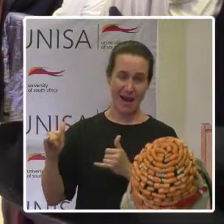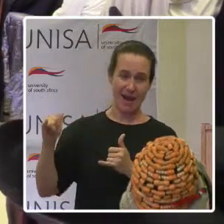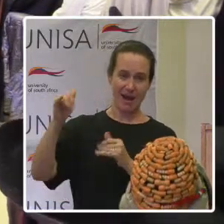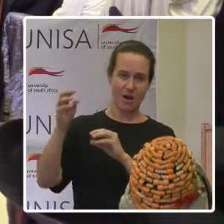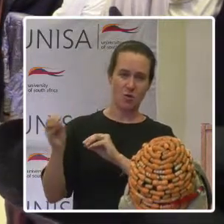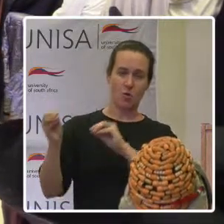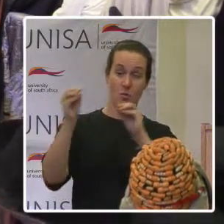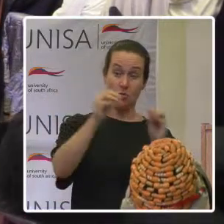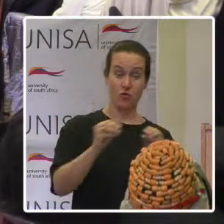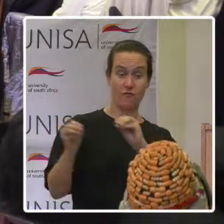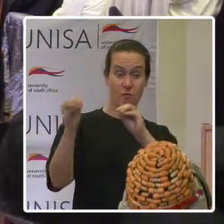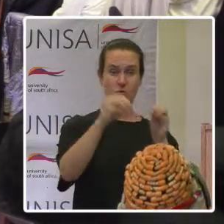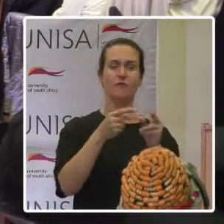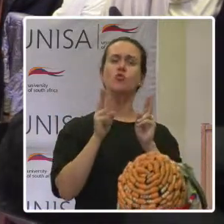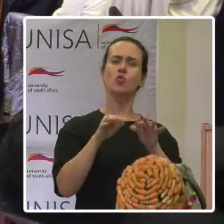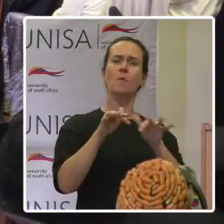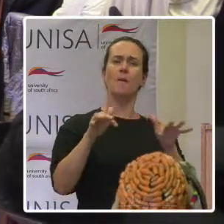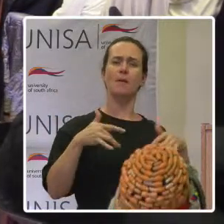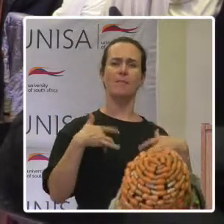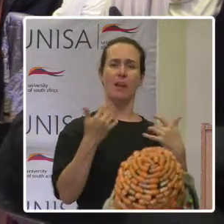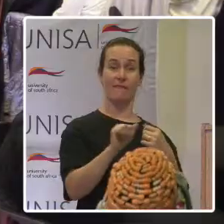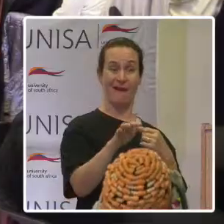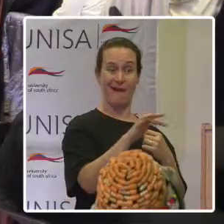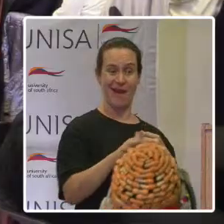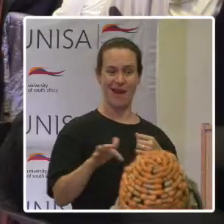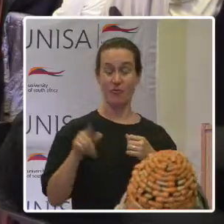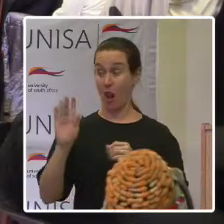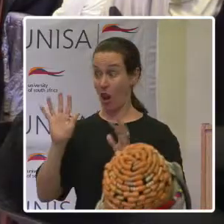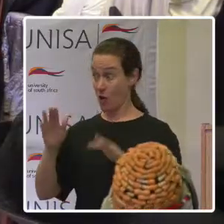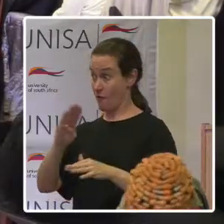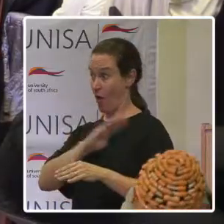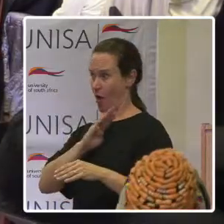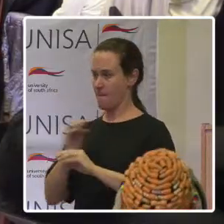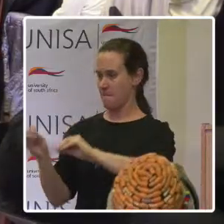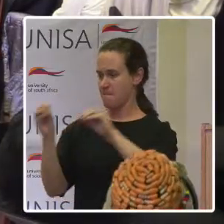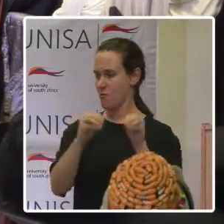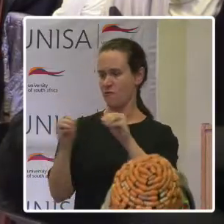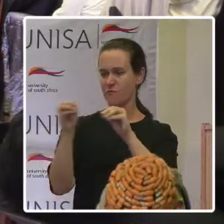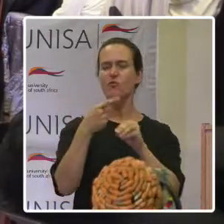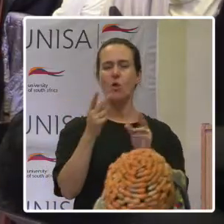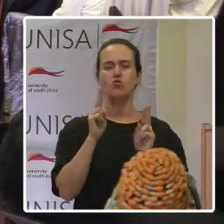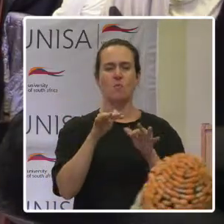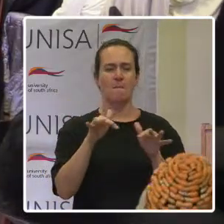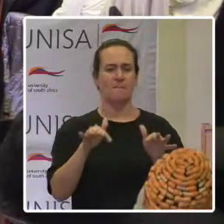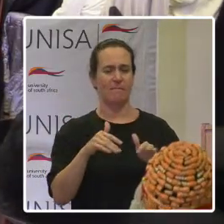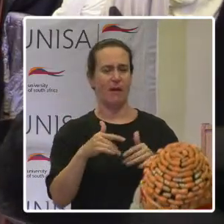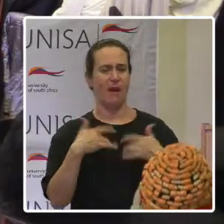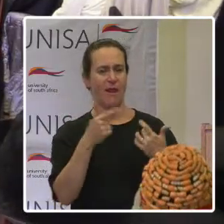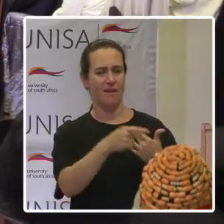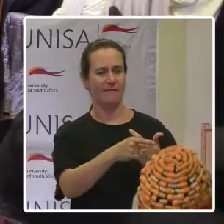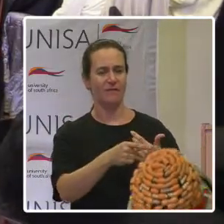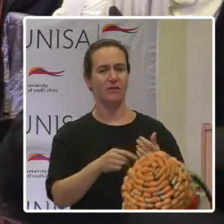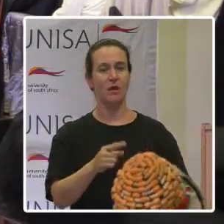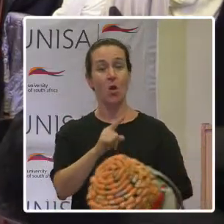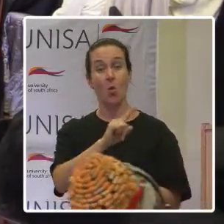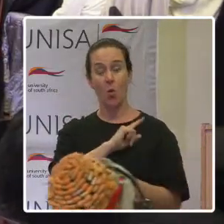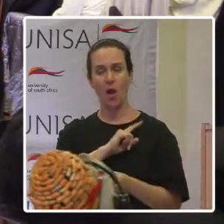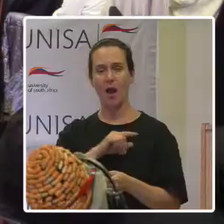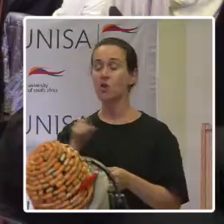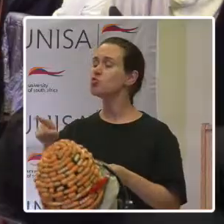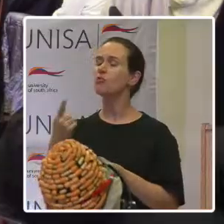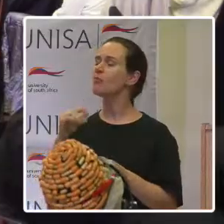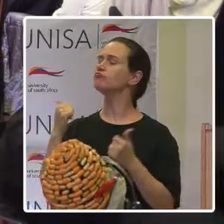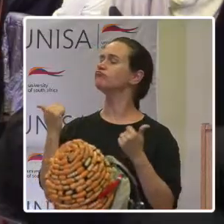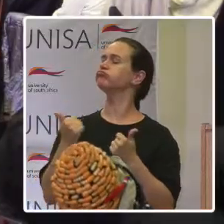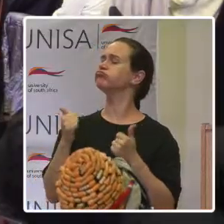the civilian space. The reason being the docking of capabilities so they don't have flying hours. But you are telling